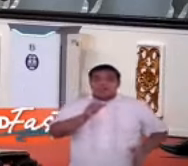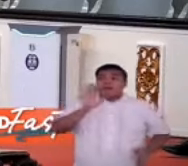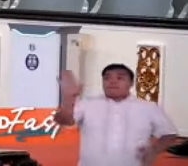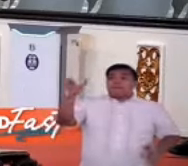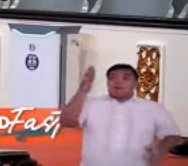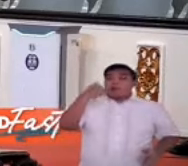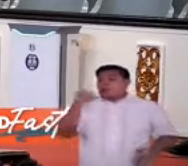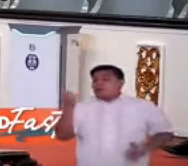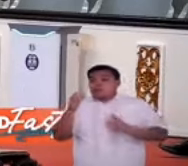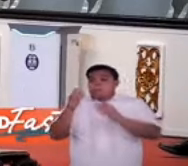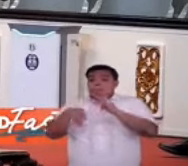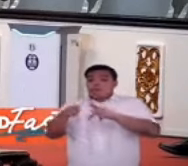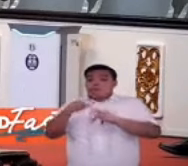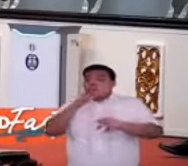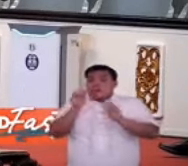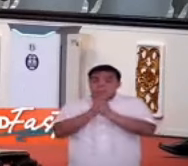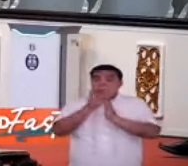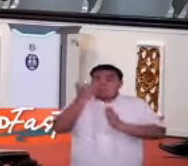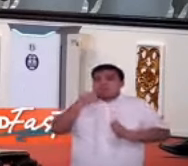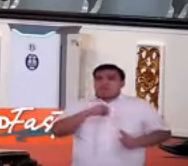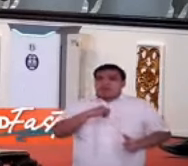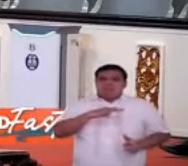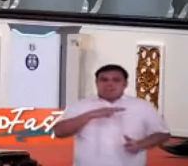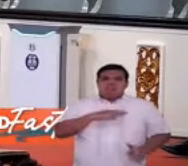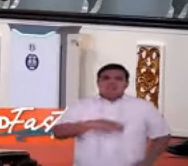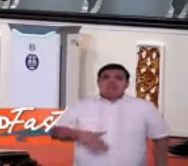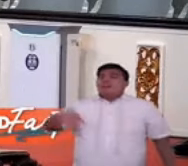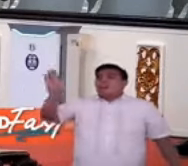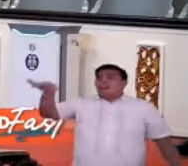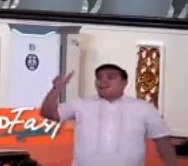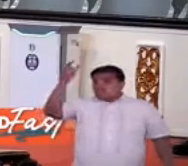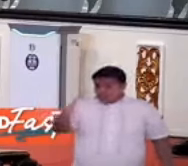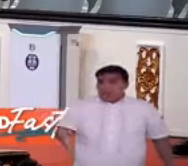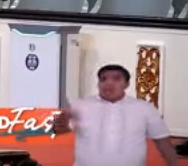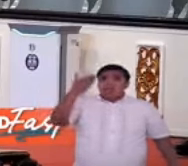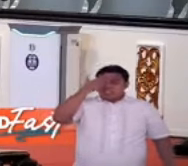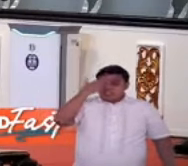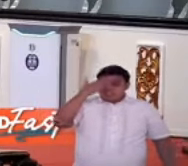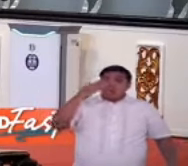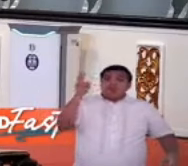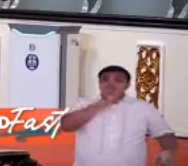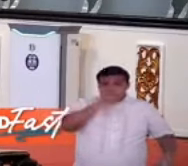people don't pray? Because they say, I can't speak English. God understands Bisaya.